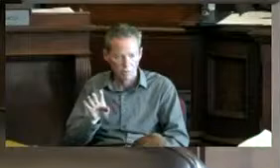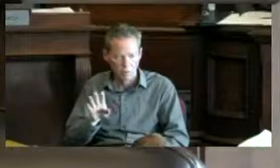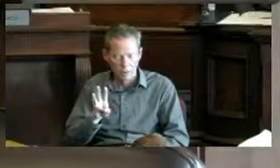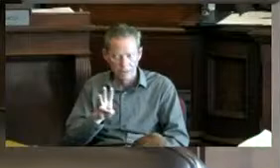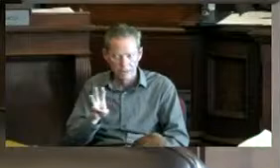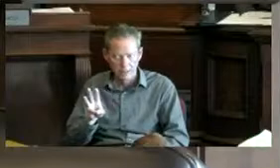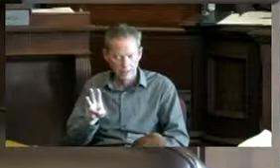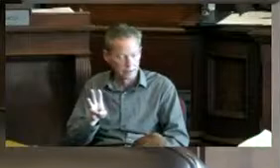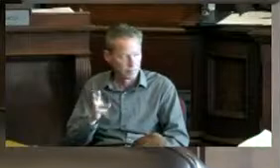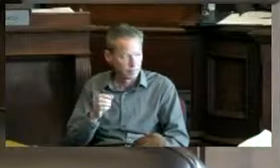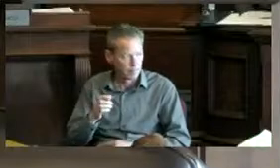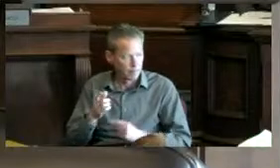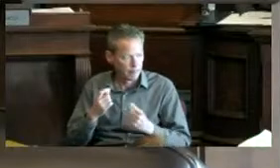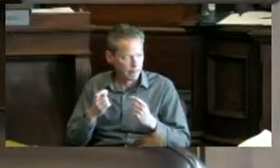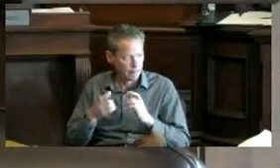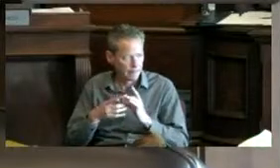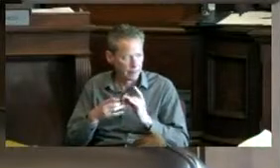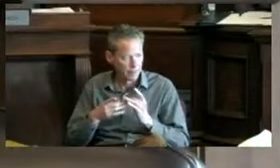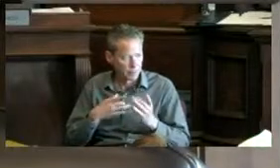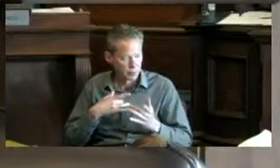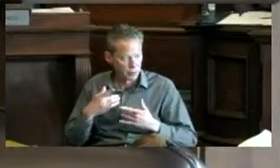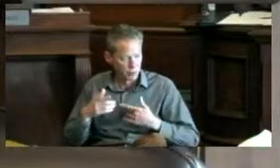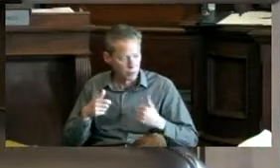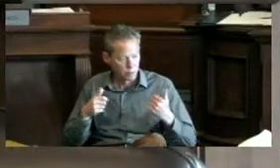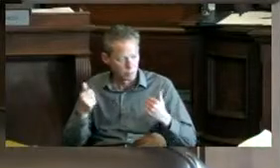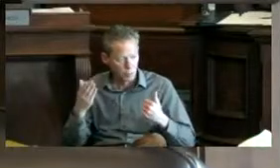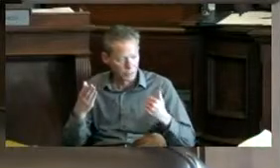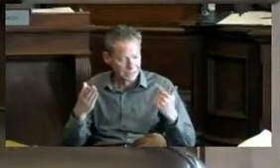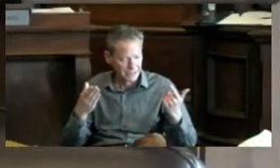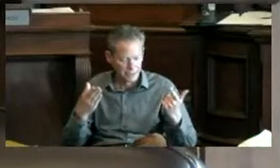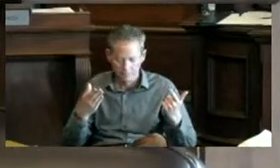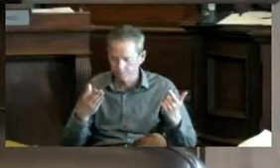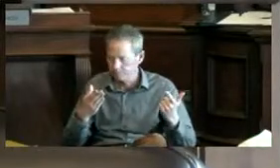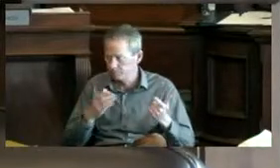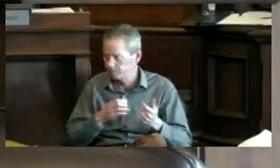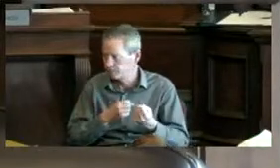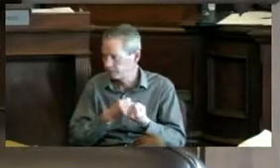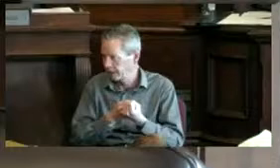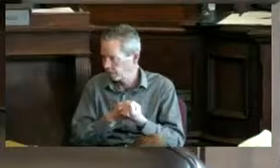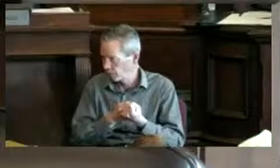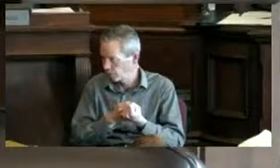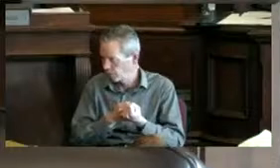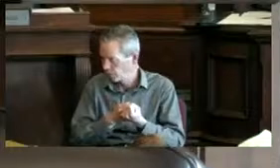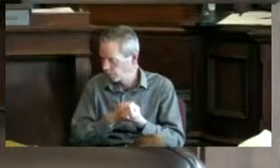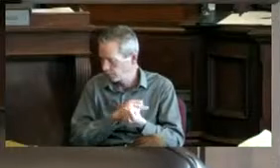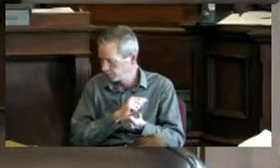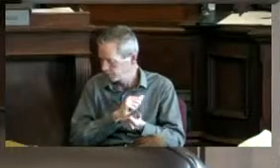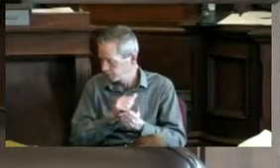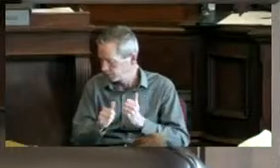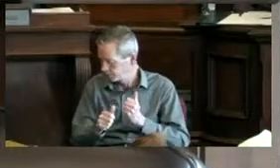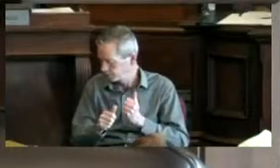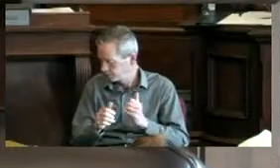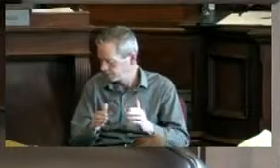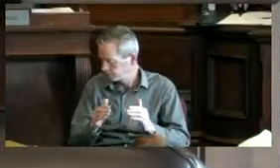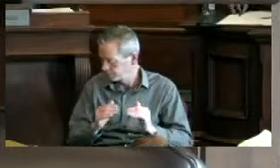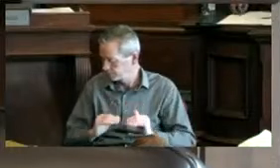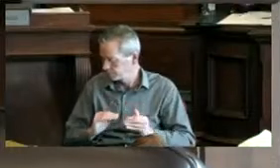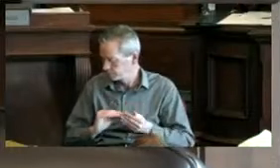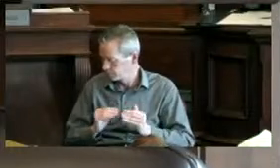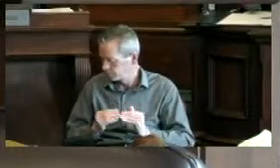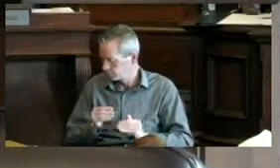Any questions, comments, or concerns? Move it. Second. All in favor? Aye. The motion